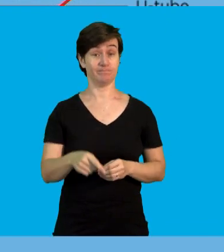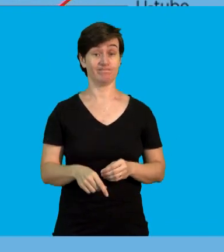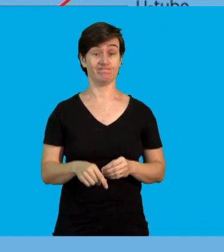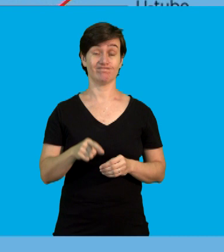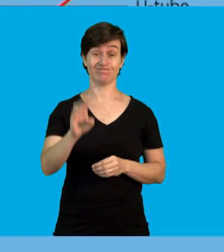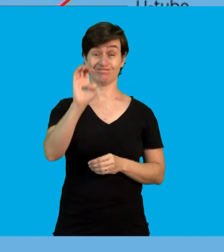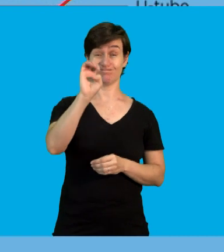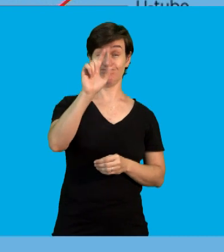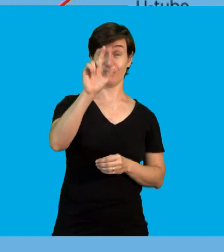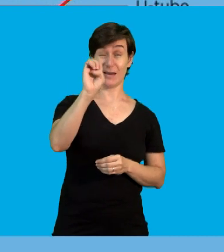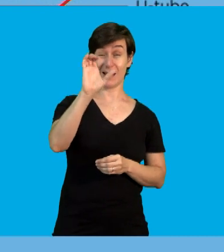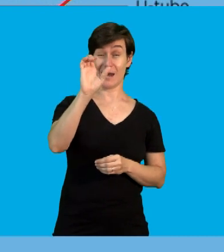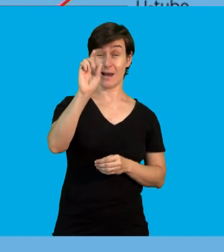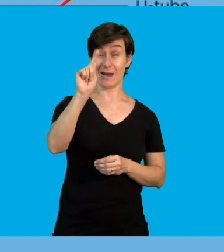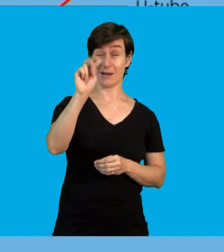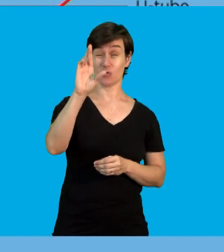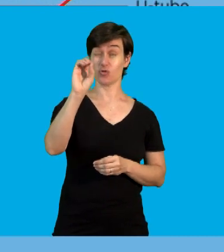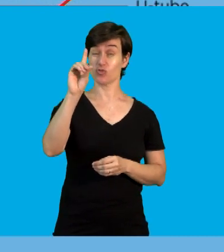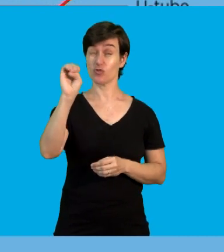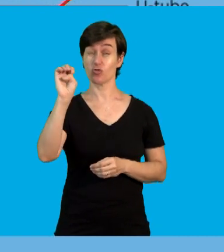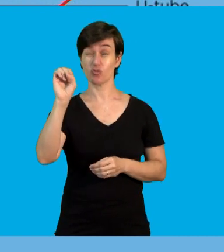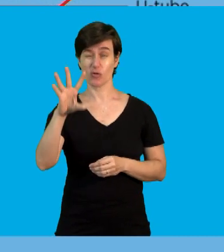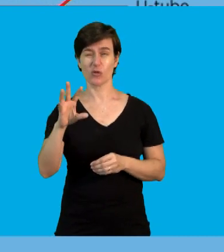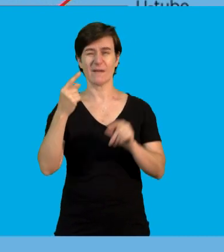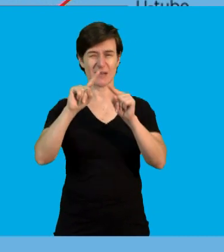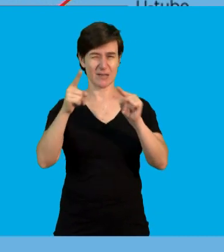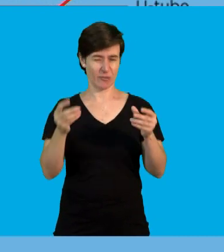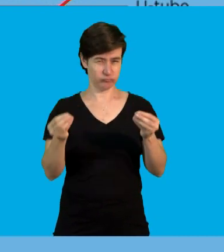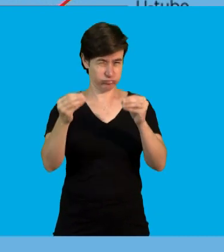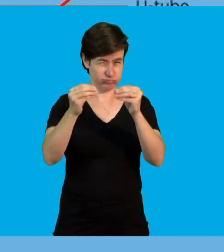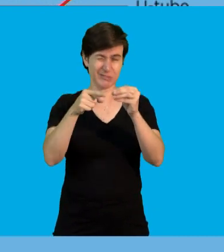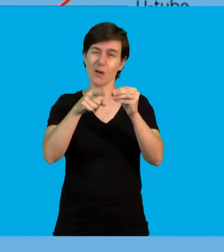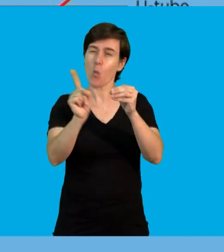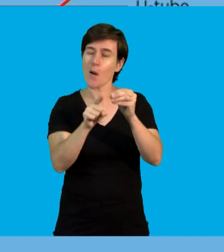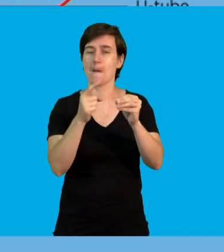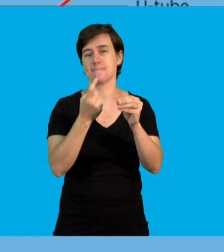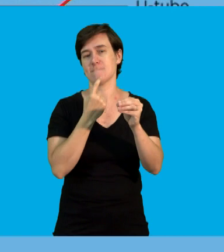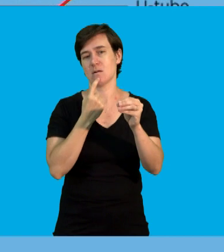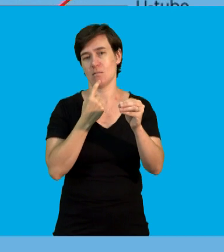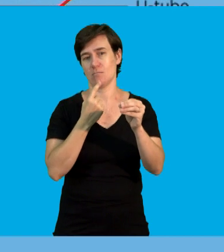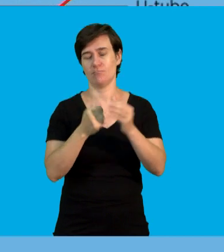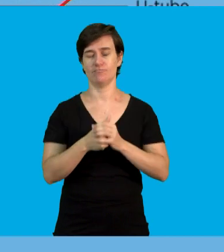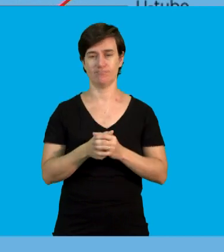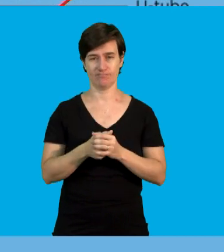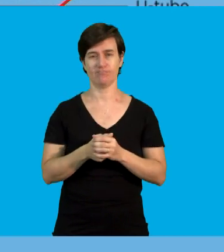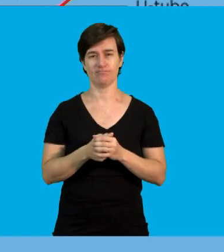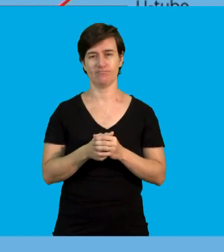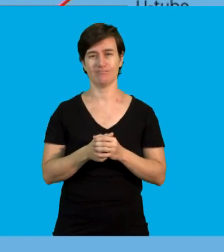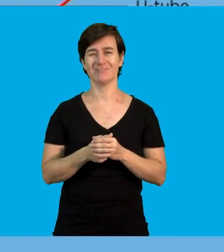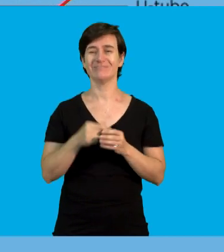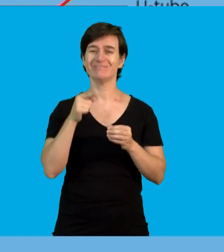the electrodes, and then those two electrodes are made of different elements, which are usually metals. And they